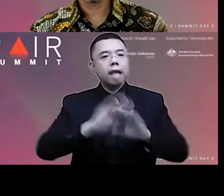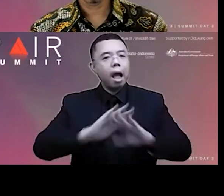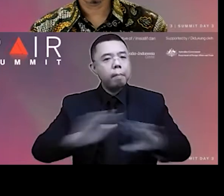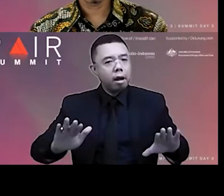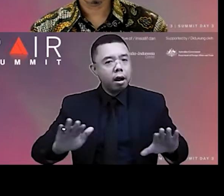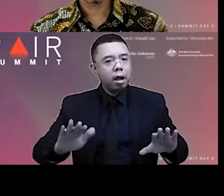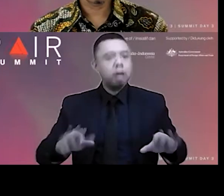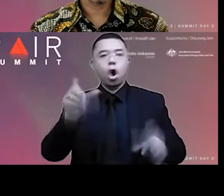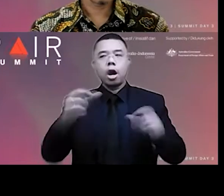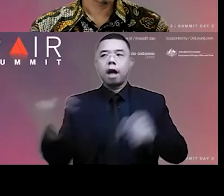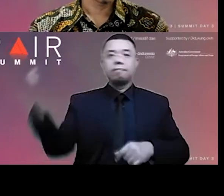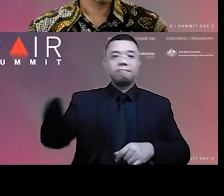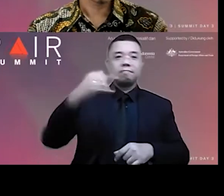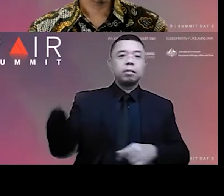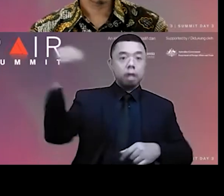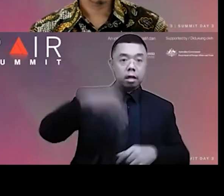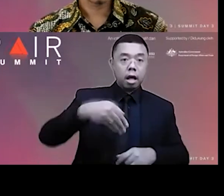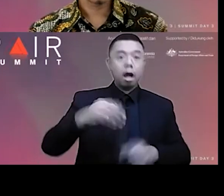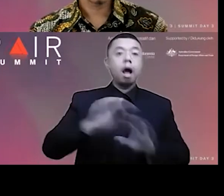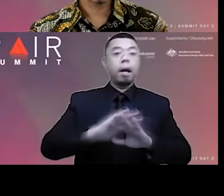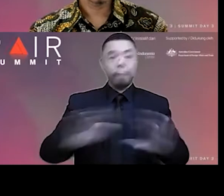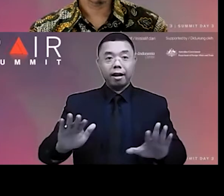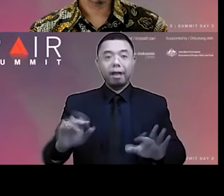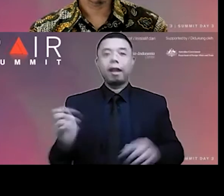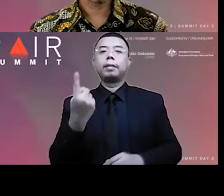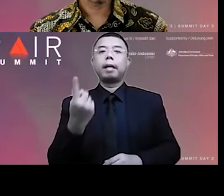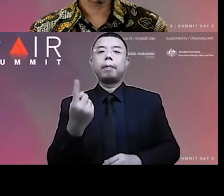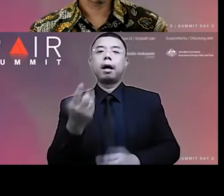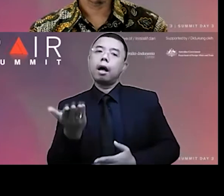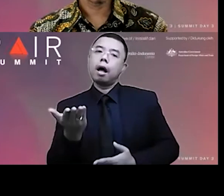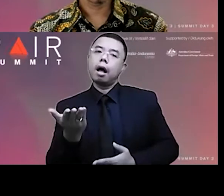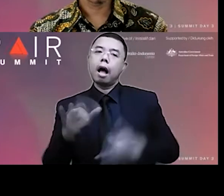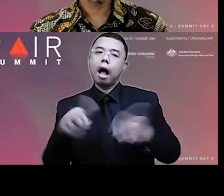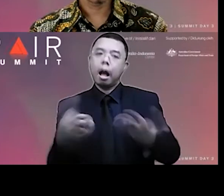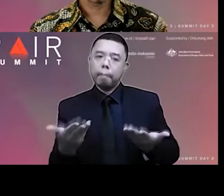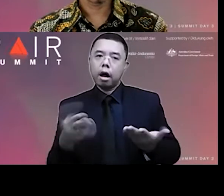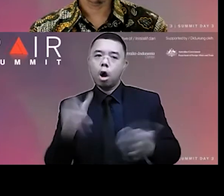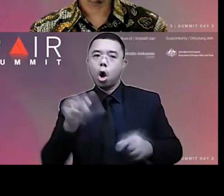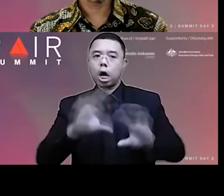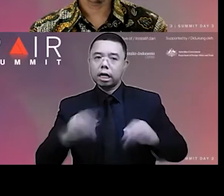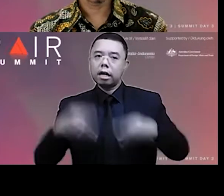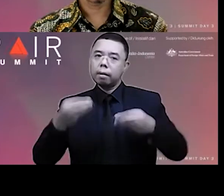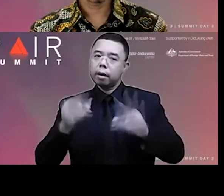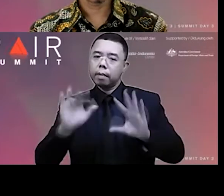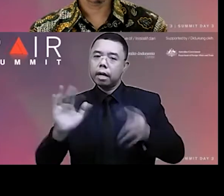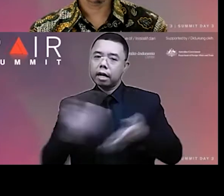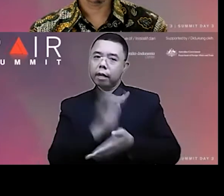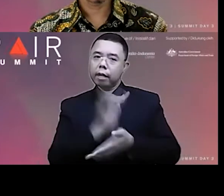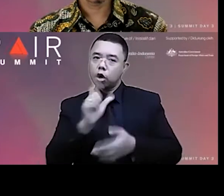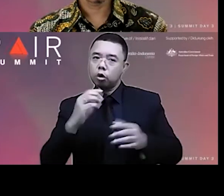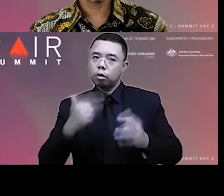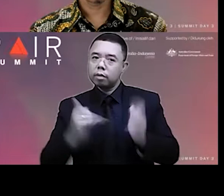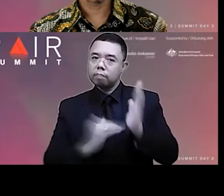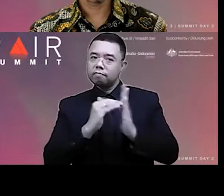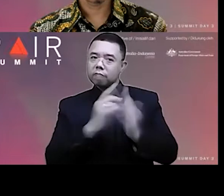Do we need to see workers being given more chance to skill up, so to speak? Yeah, definitely, Helen. Thank you for